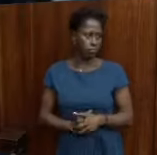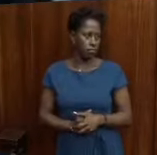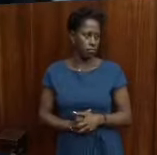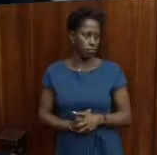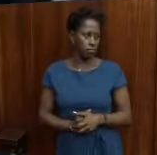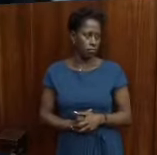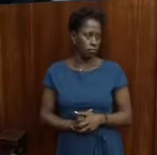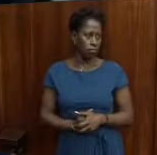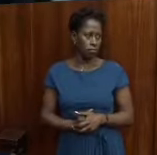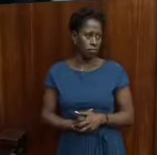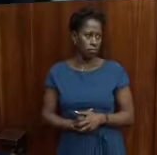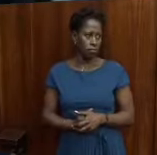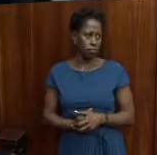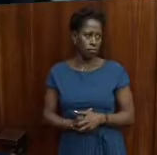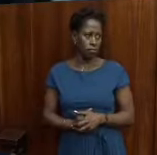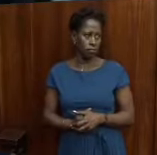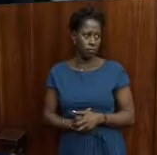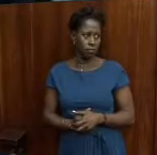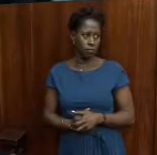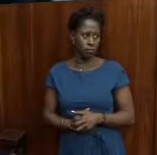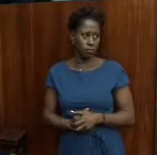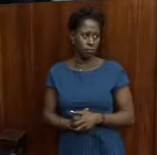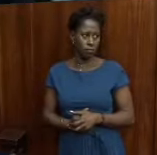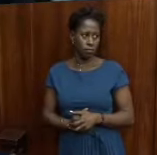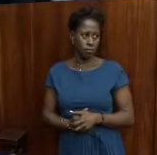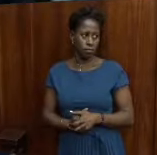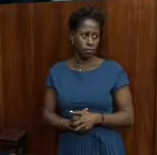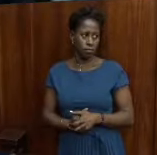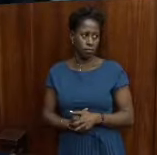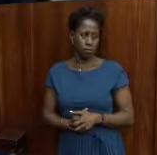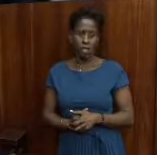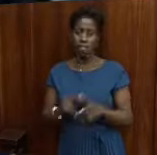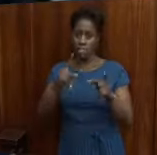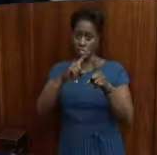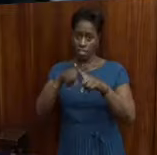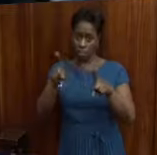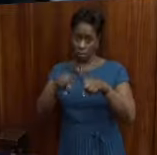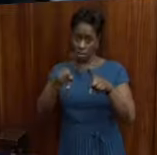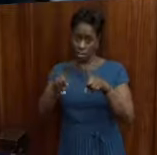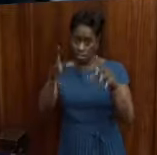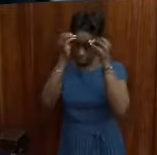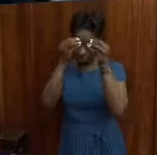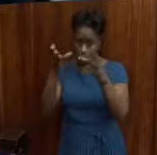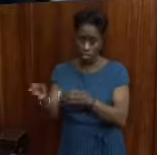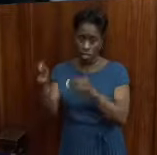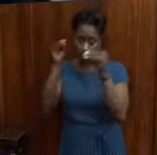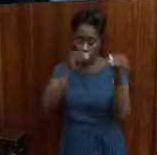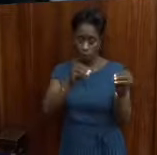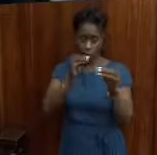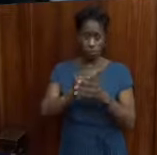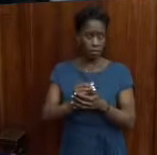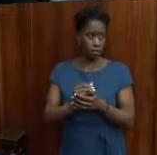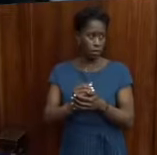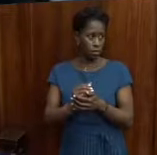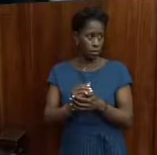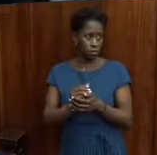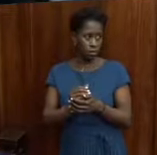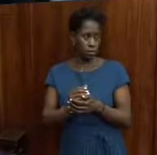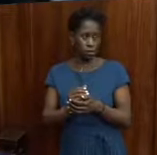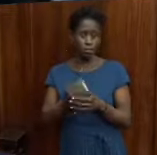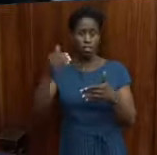surveys, agricultural census, and crime victimization surveys. This is the single biggest project ever